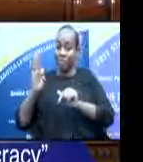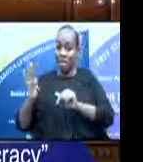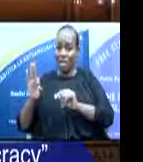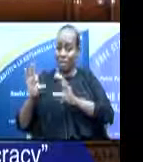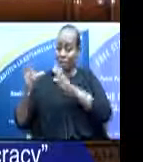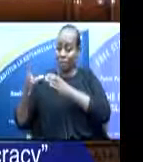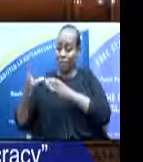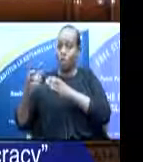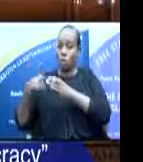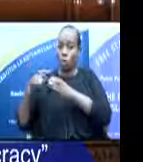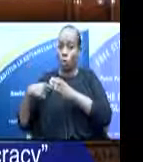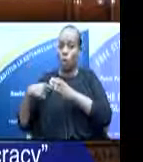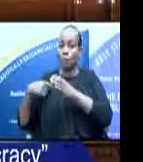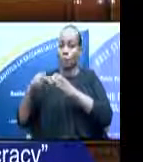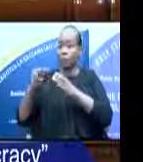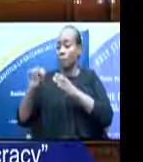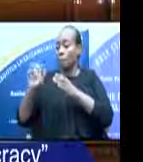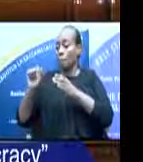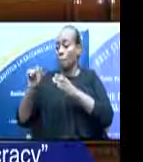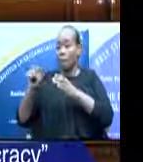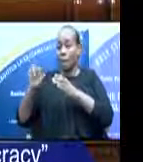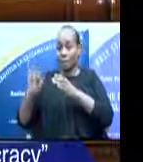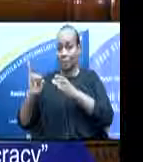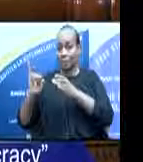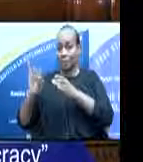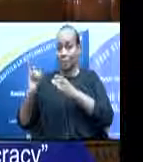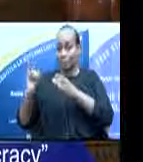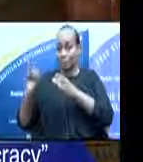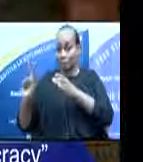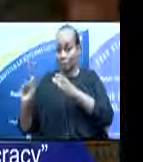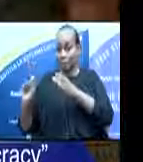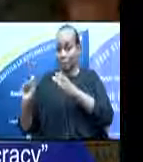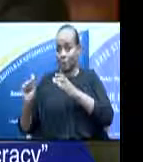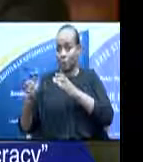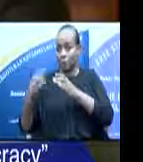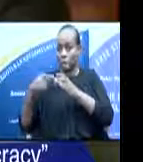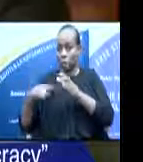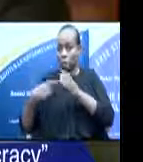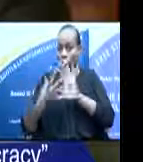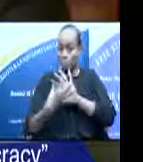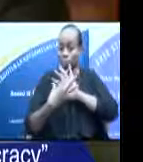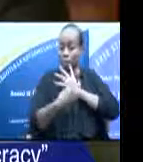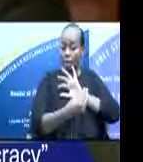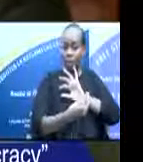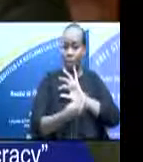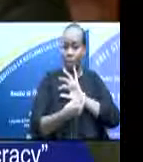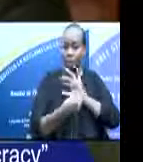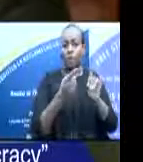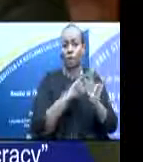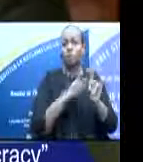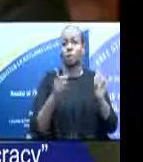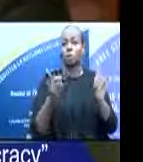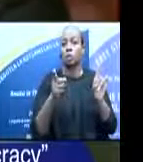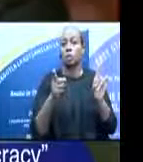of Marxist lens through which inter alia